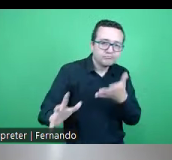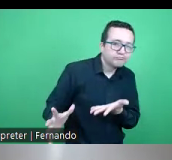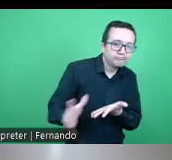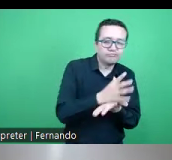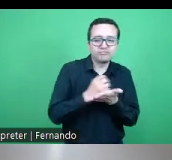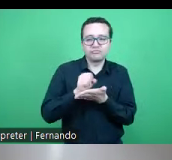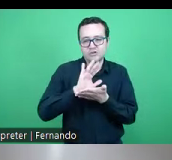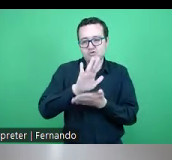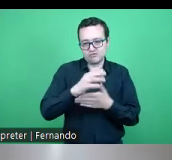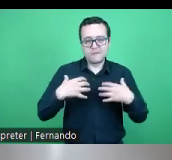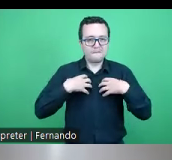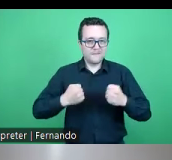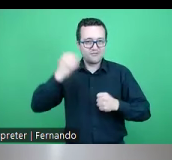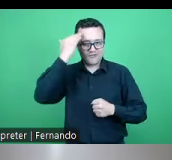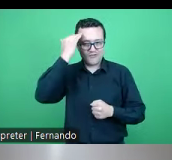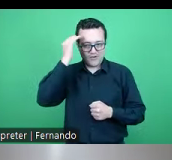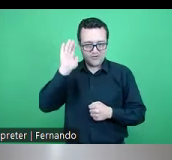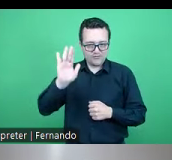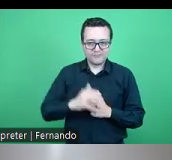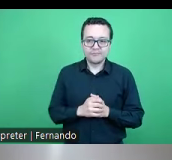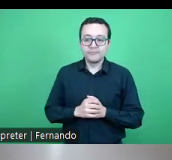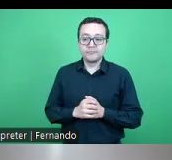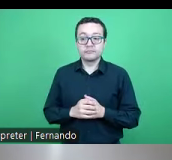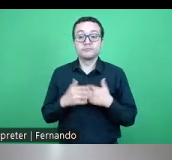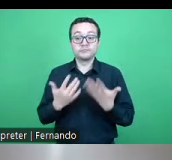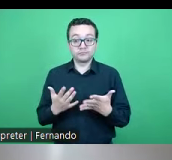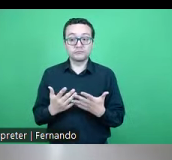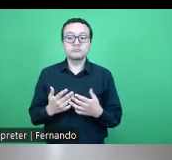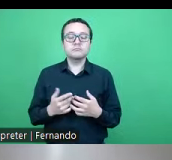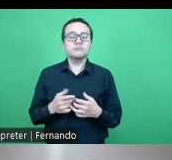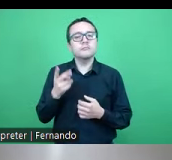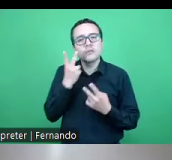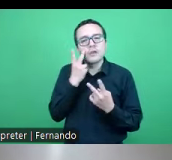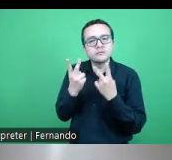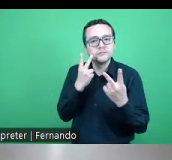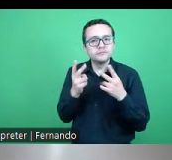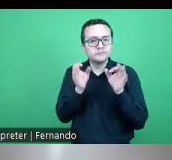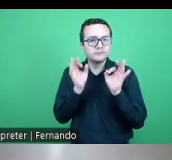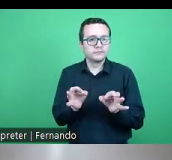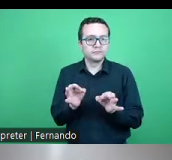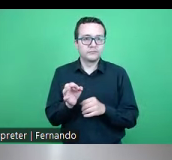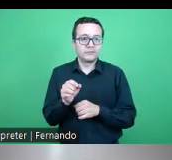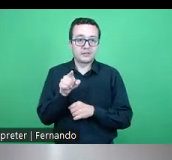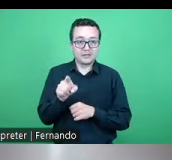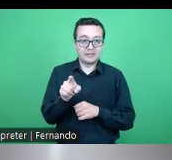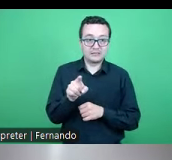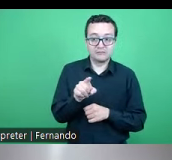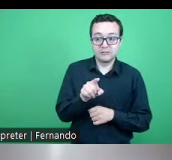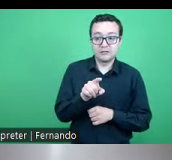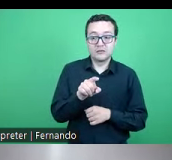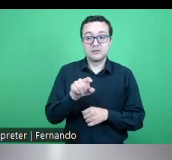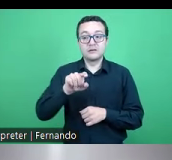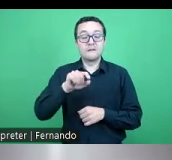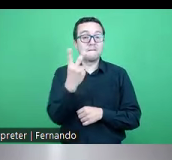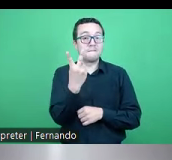atau setara or dengan 5.5% 2,5 or juta equal to gitu ya, orang 2.45 muda million gitu youth terdiagnosis mengalami are